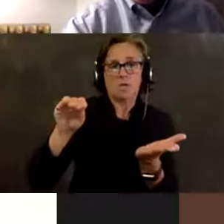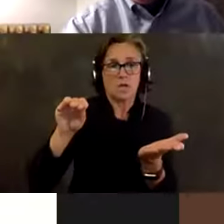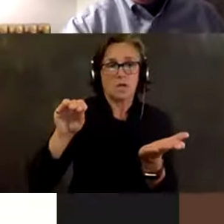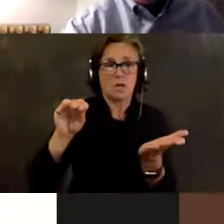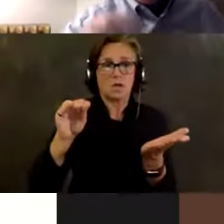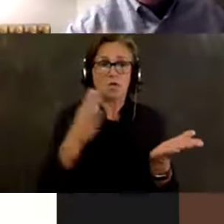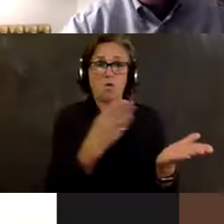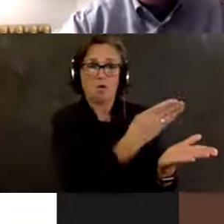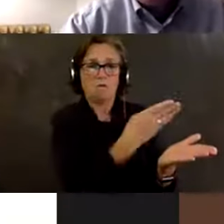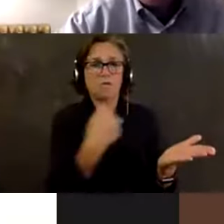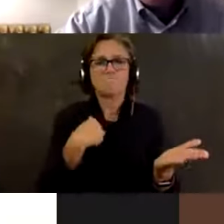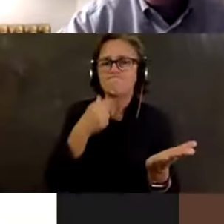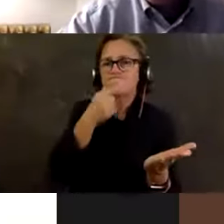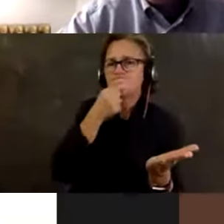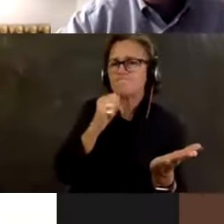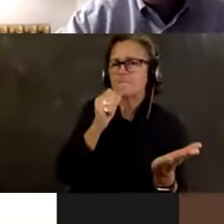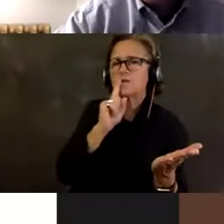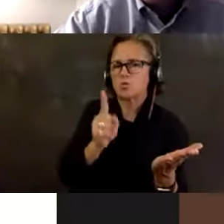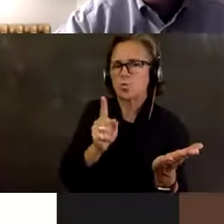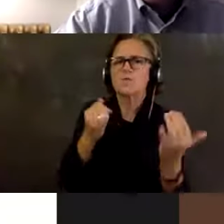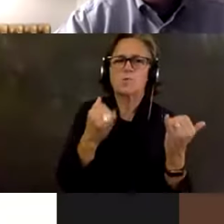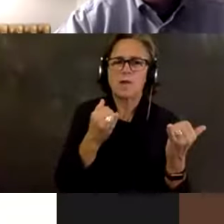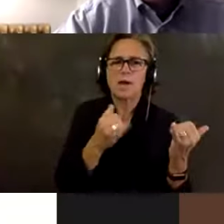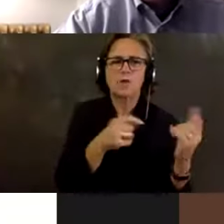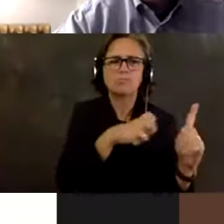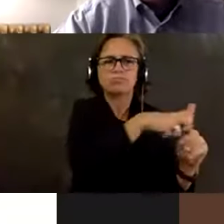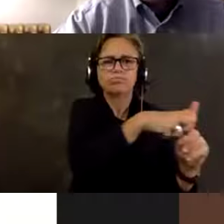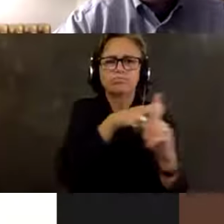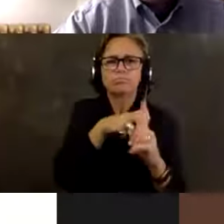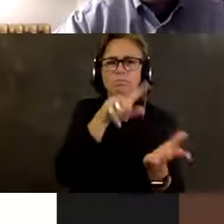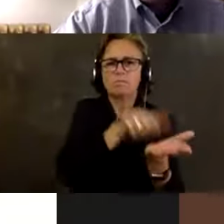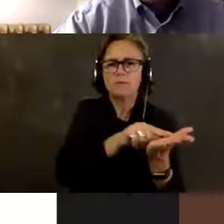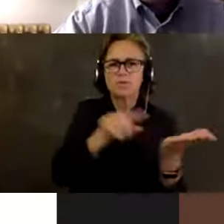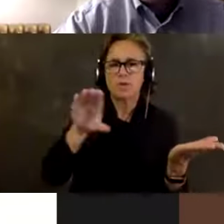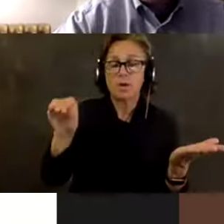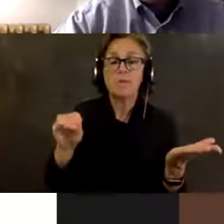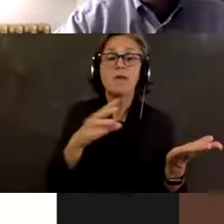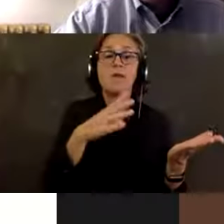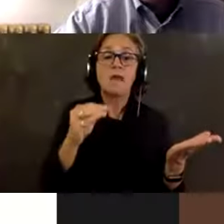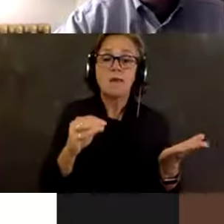The book is, like you were saying, Doctor, it's not